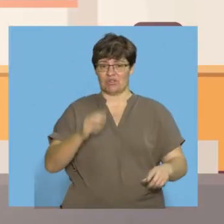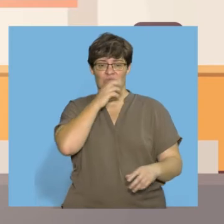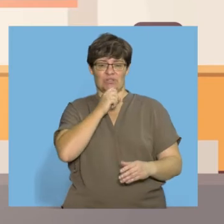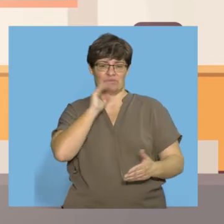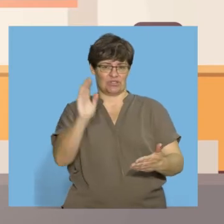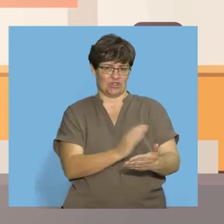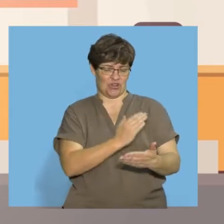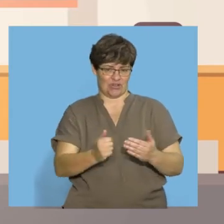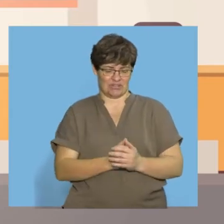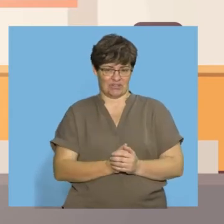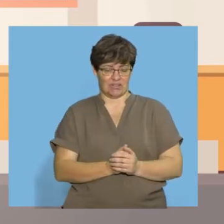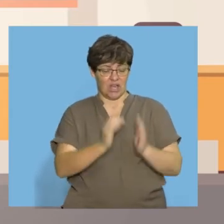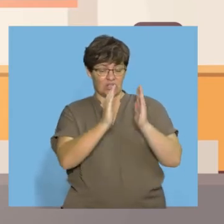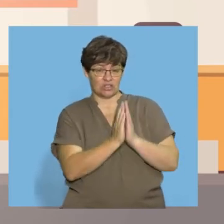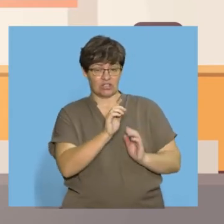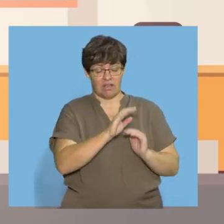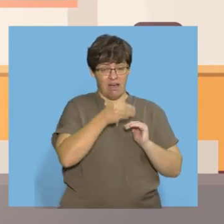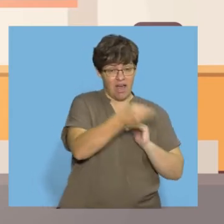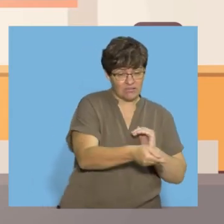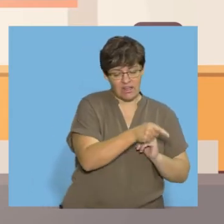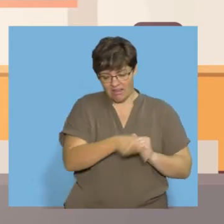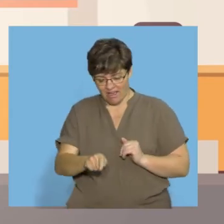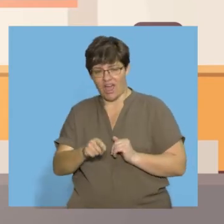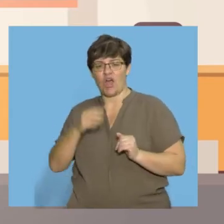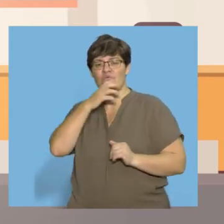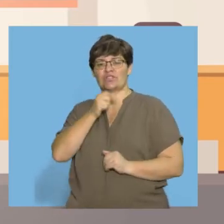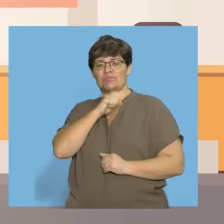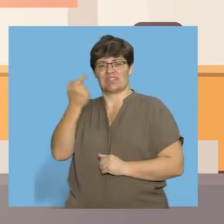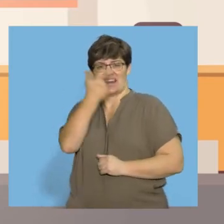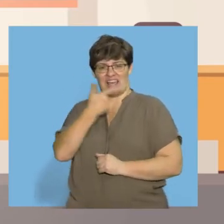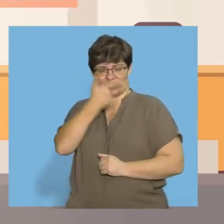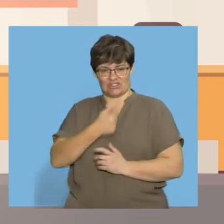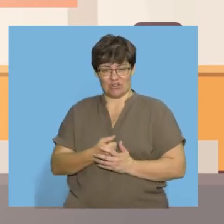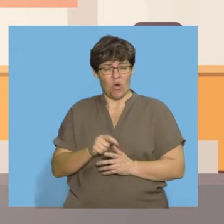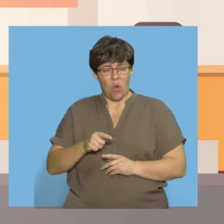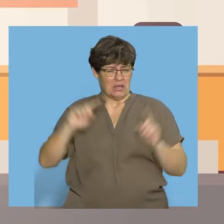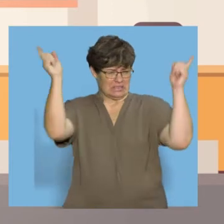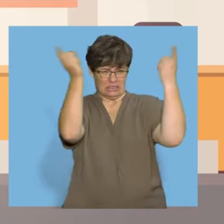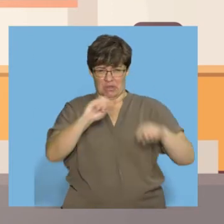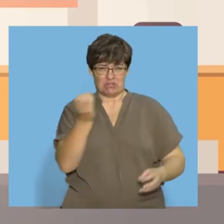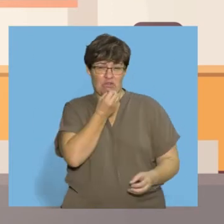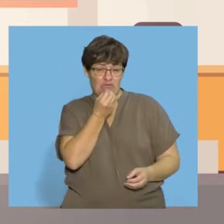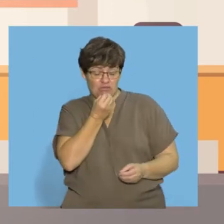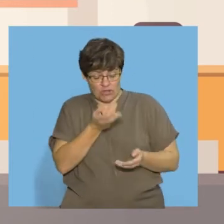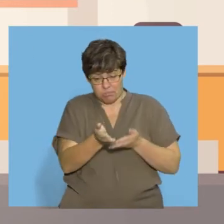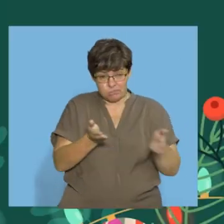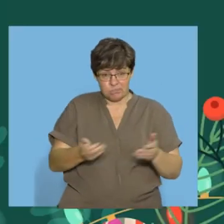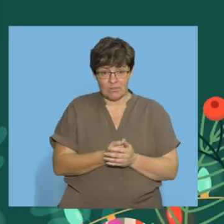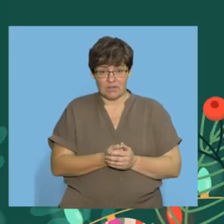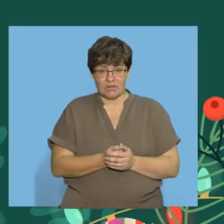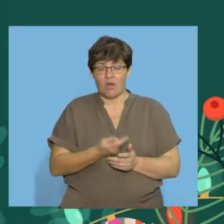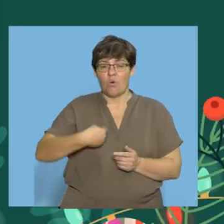After church, it is nearly time for Christmas lunch. People have special food with their family. Say,